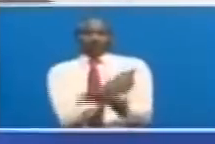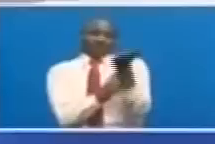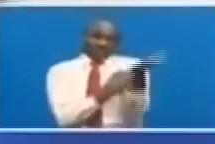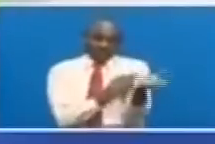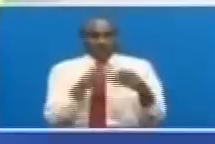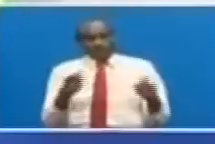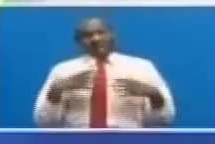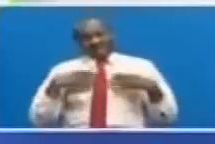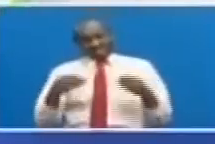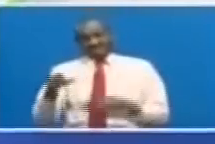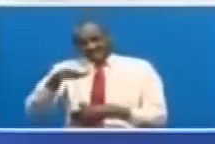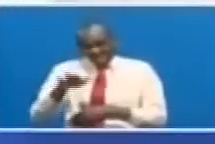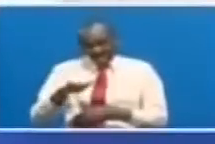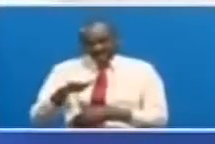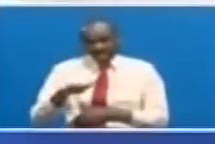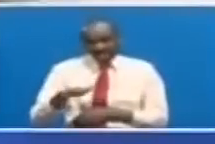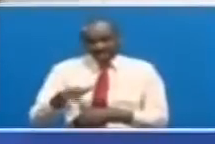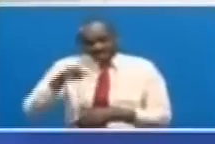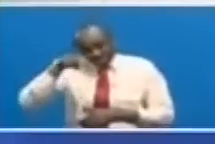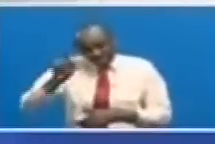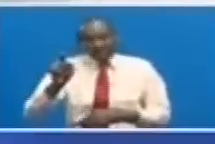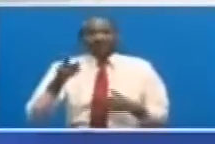go to a health center, and